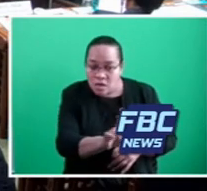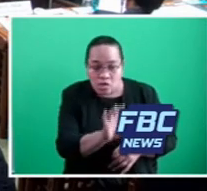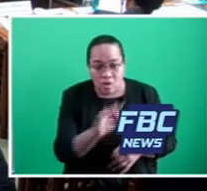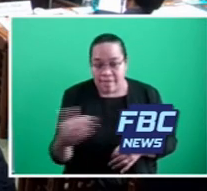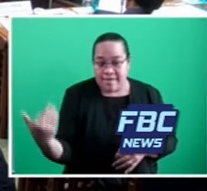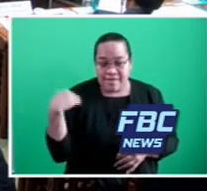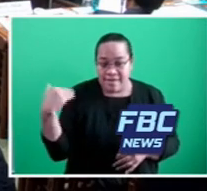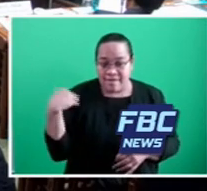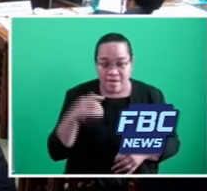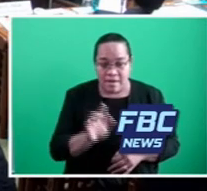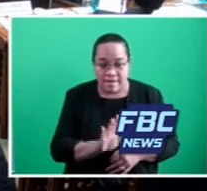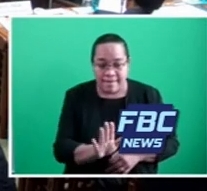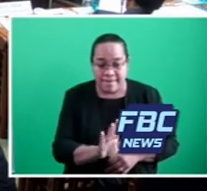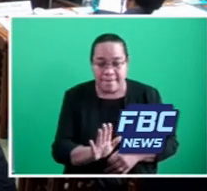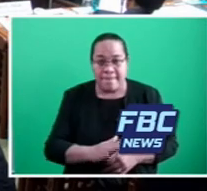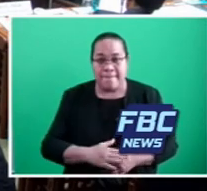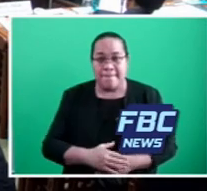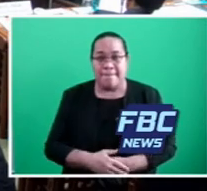interfere.